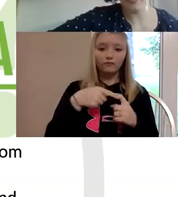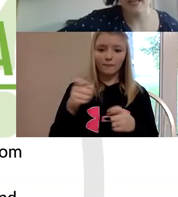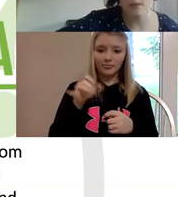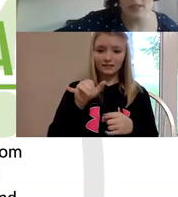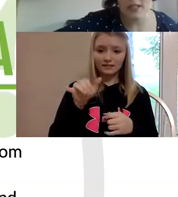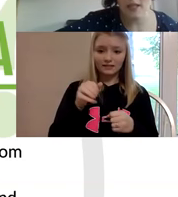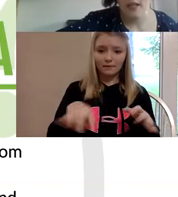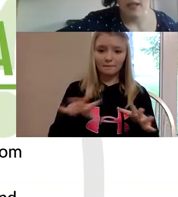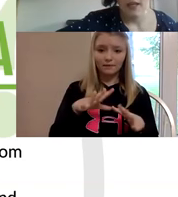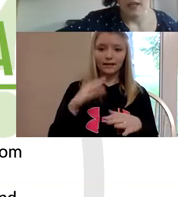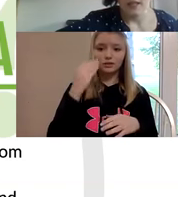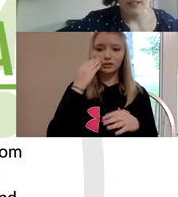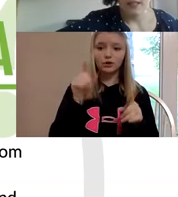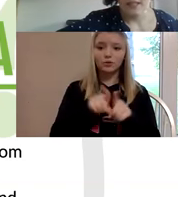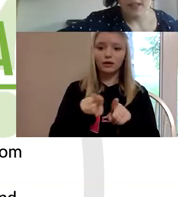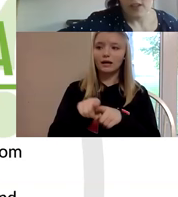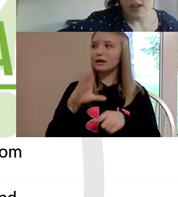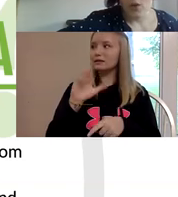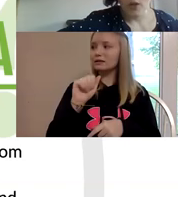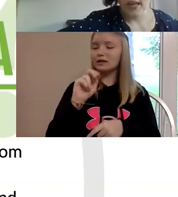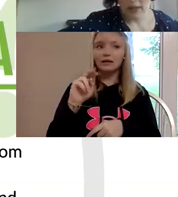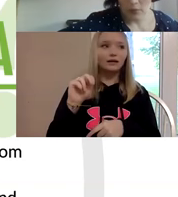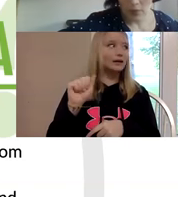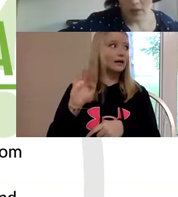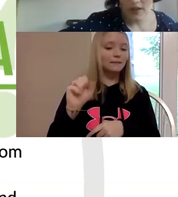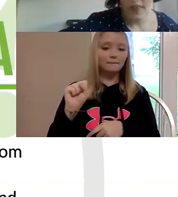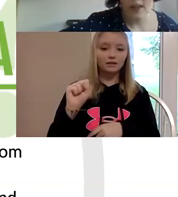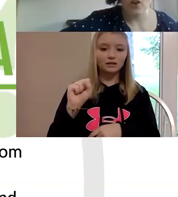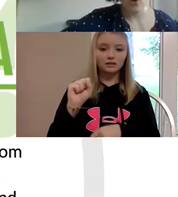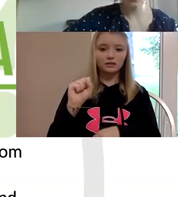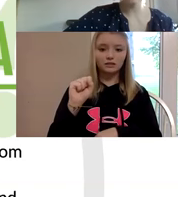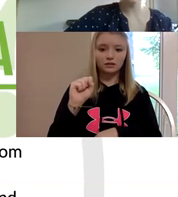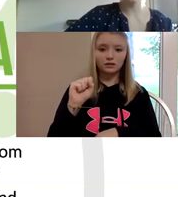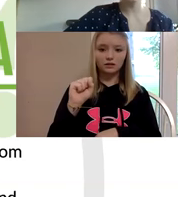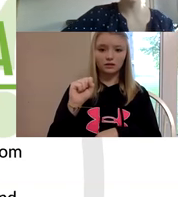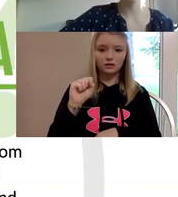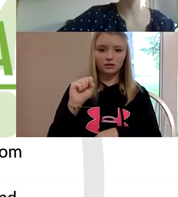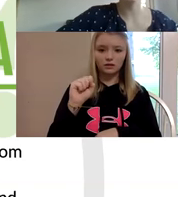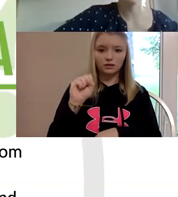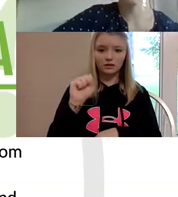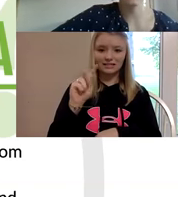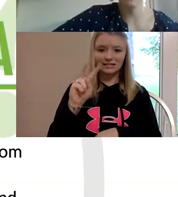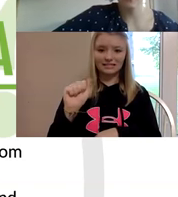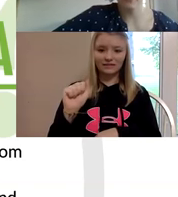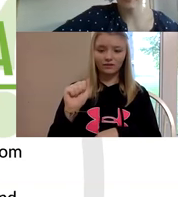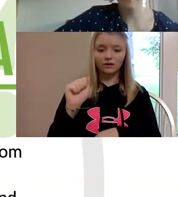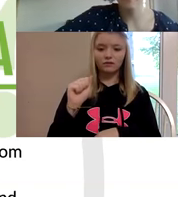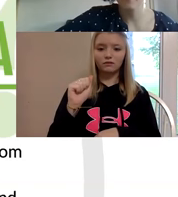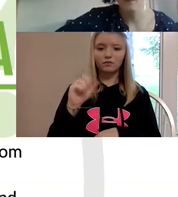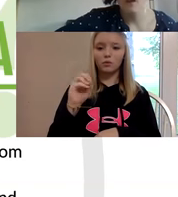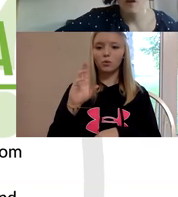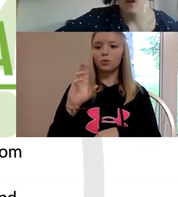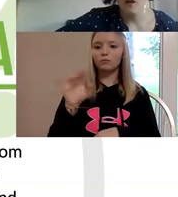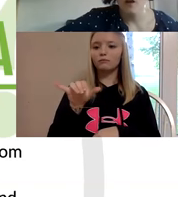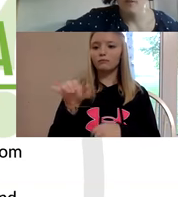as cannabis sativa or hemp, they are cultivated and used very differently.